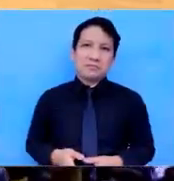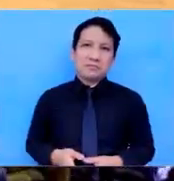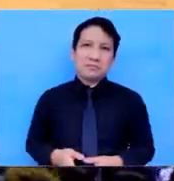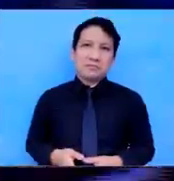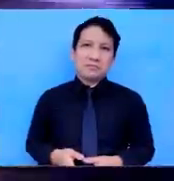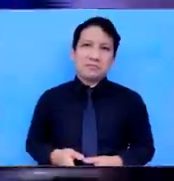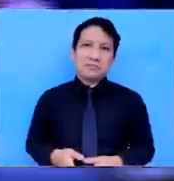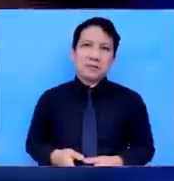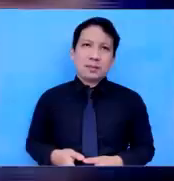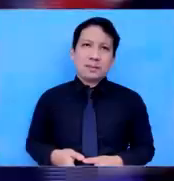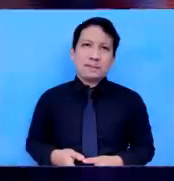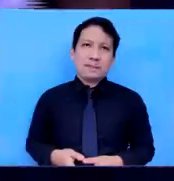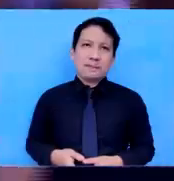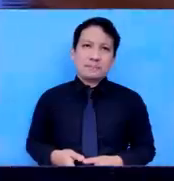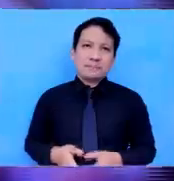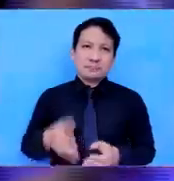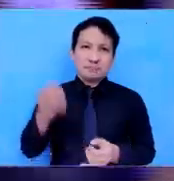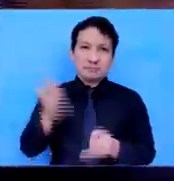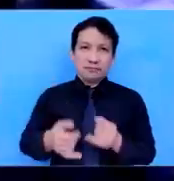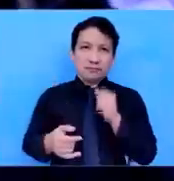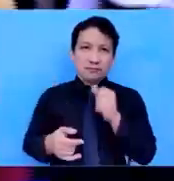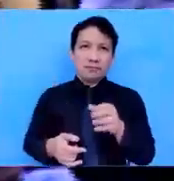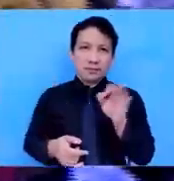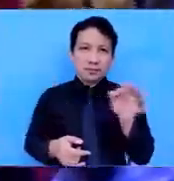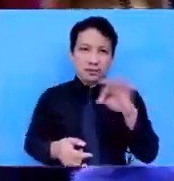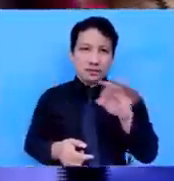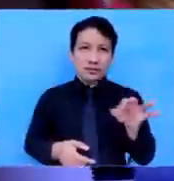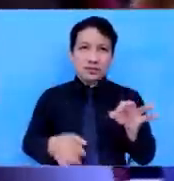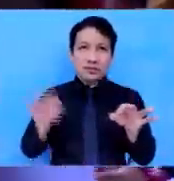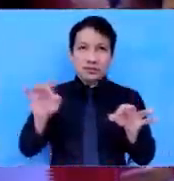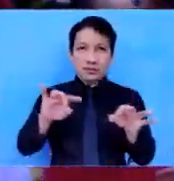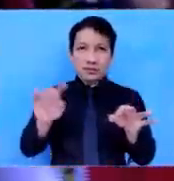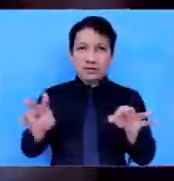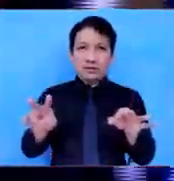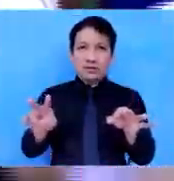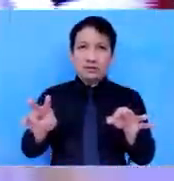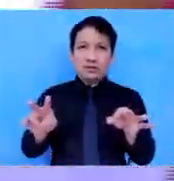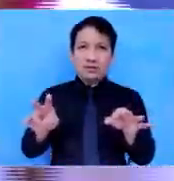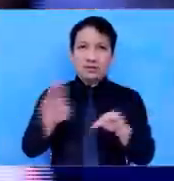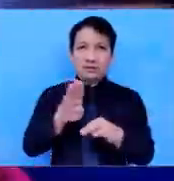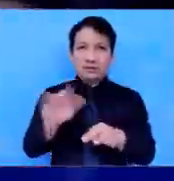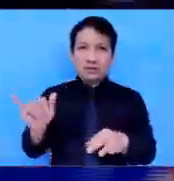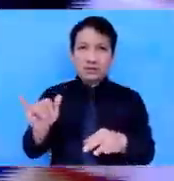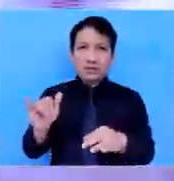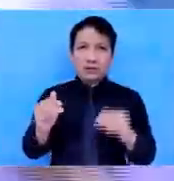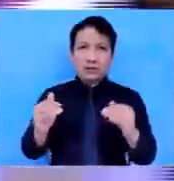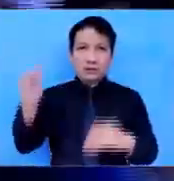final score 99-82 parasa Bay Area